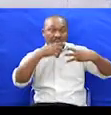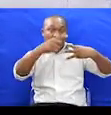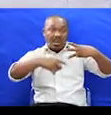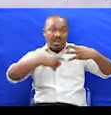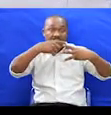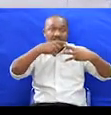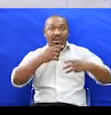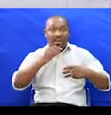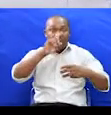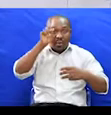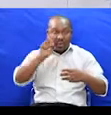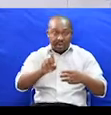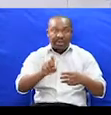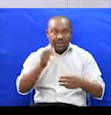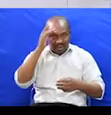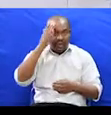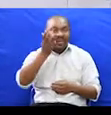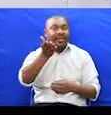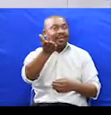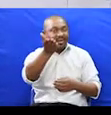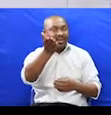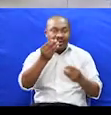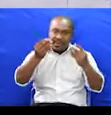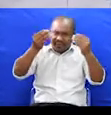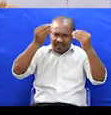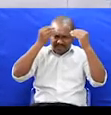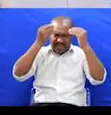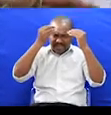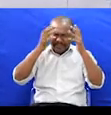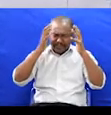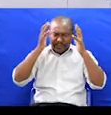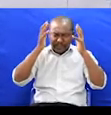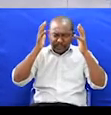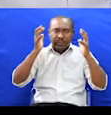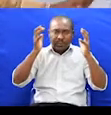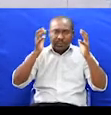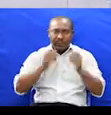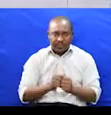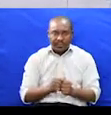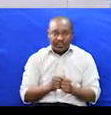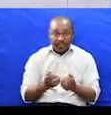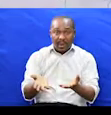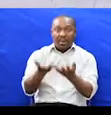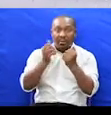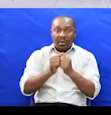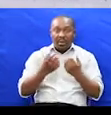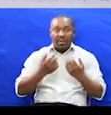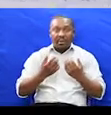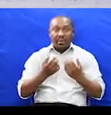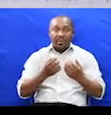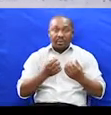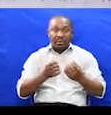questions, I think you will have learned a lot. If you will able to answer this